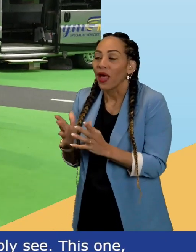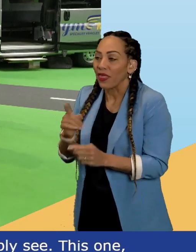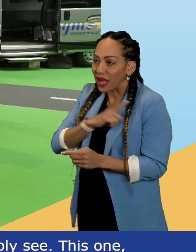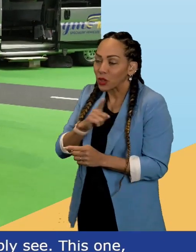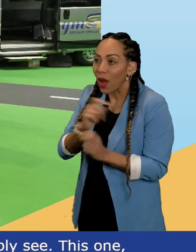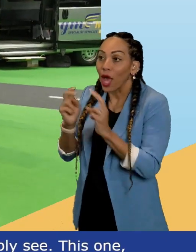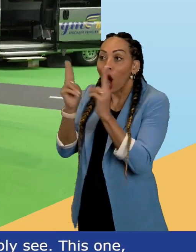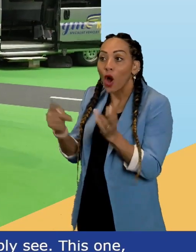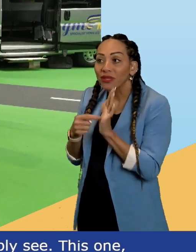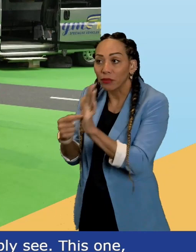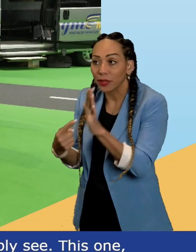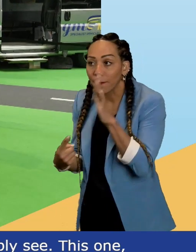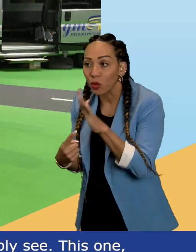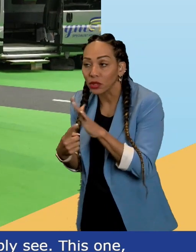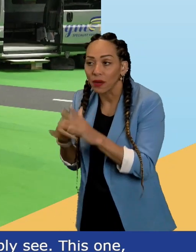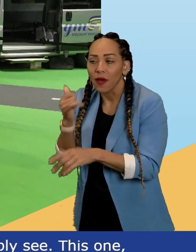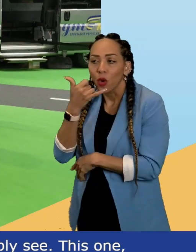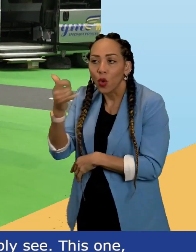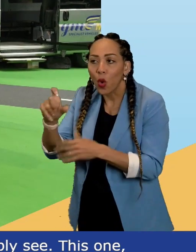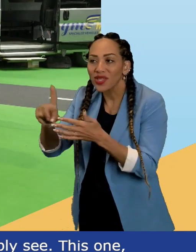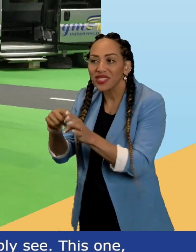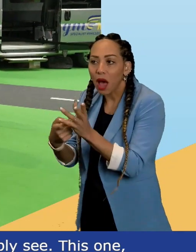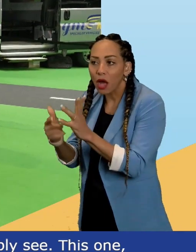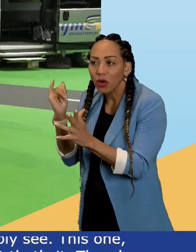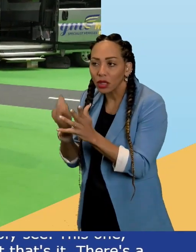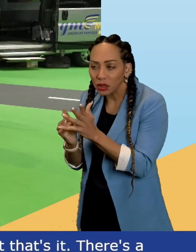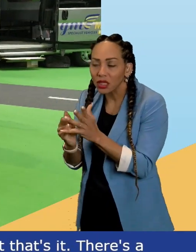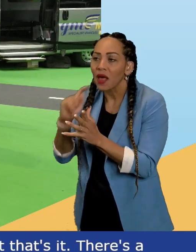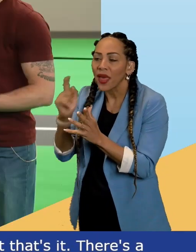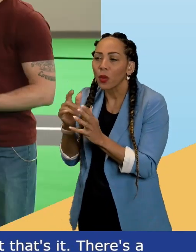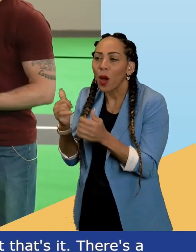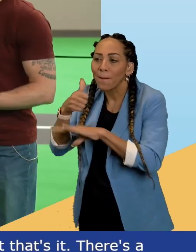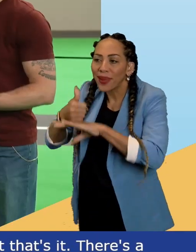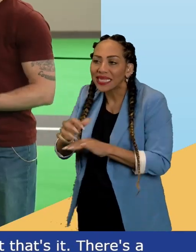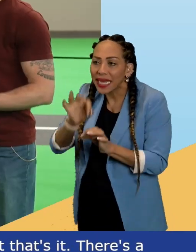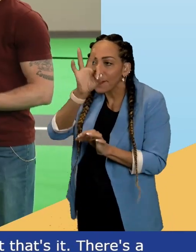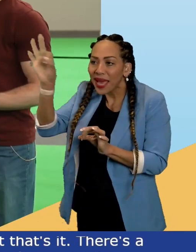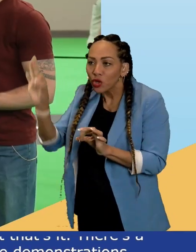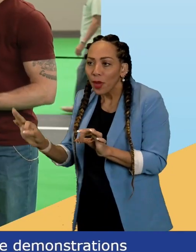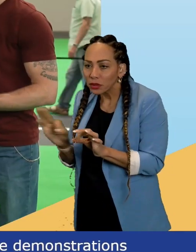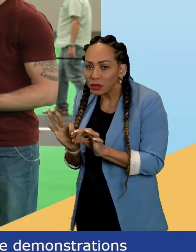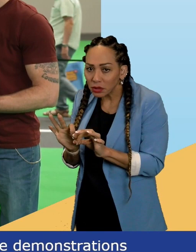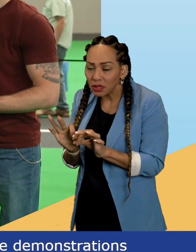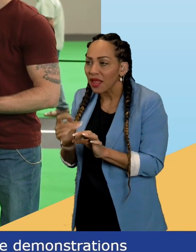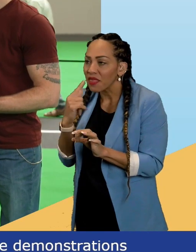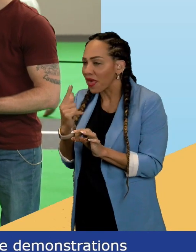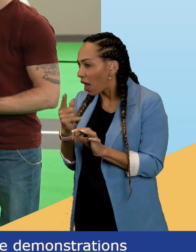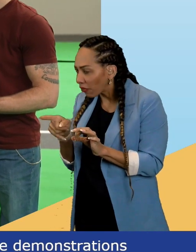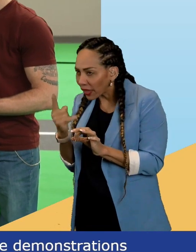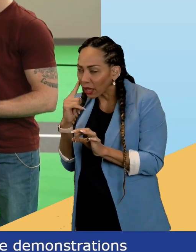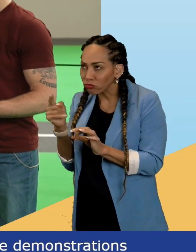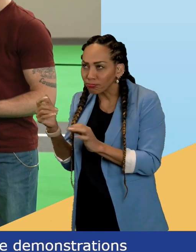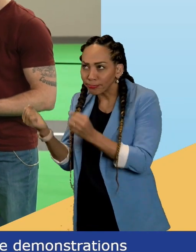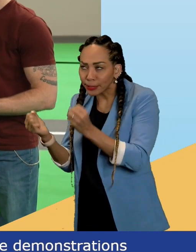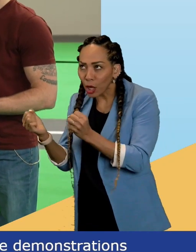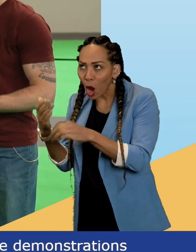in. You can ring Cyrus, you can have a chat with them, they'll take basic measurements from you. If the vehicle sounds like it's going to work, they'll bring it out for you to try at your home